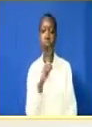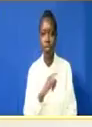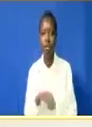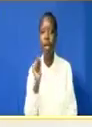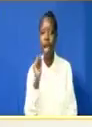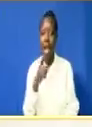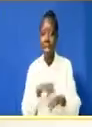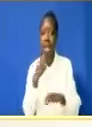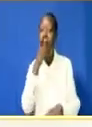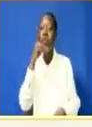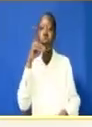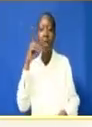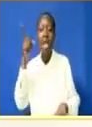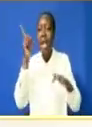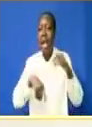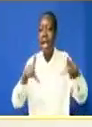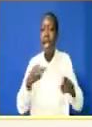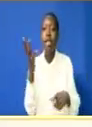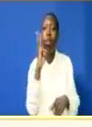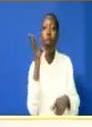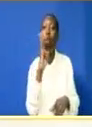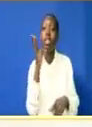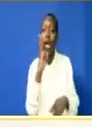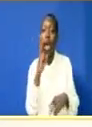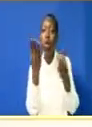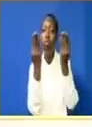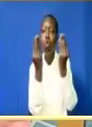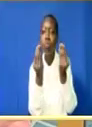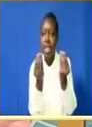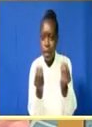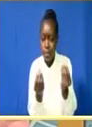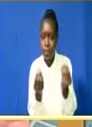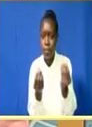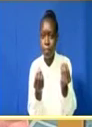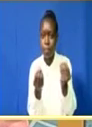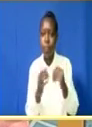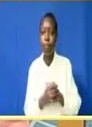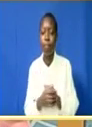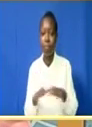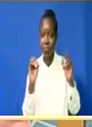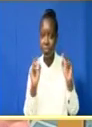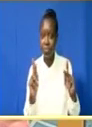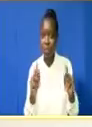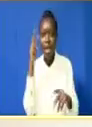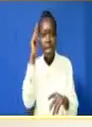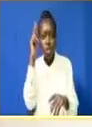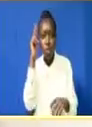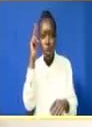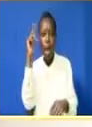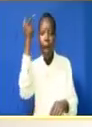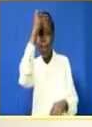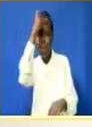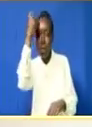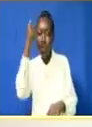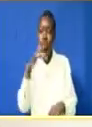dry, it cannot allow the water again to pass through because already it is compact. Yes. The reason, because the reason you feel